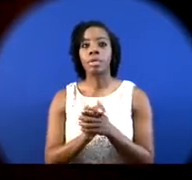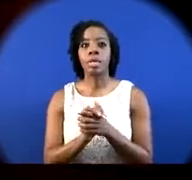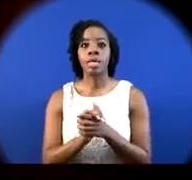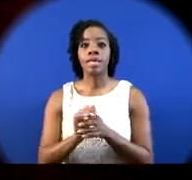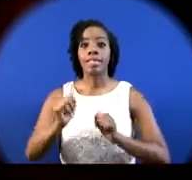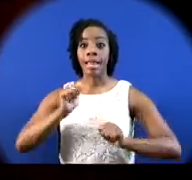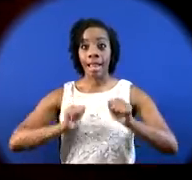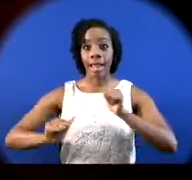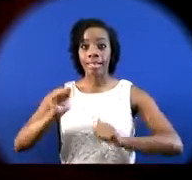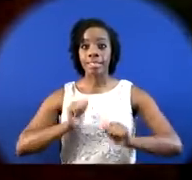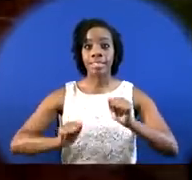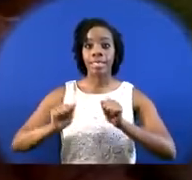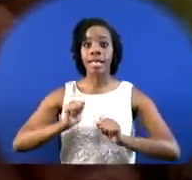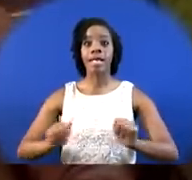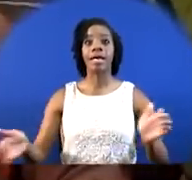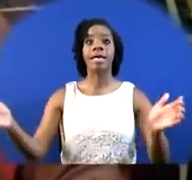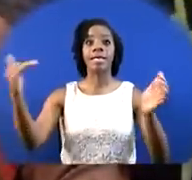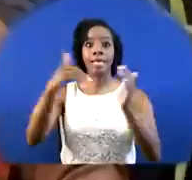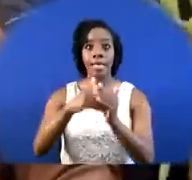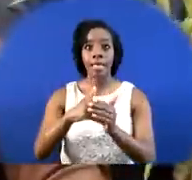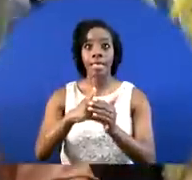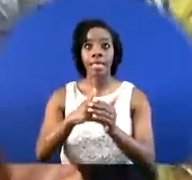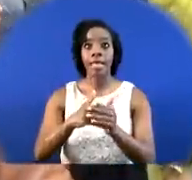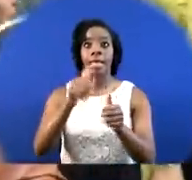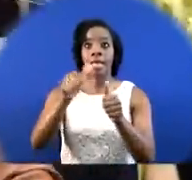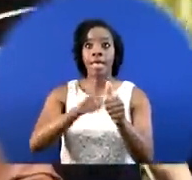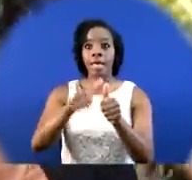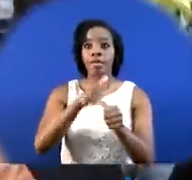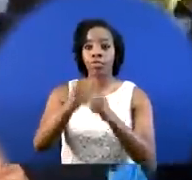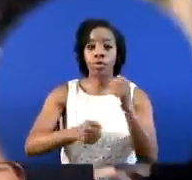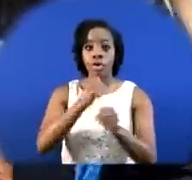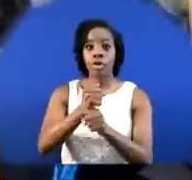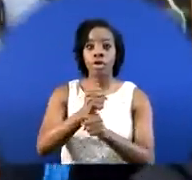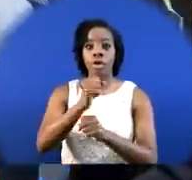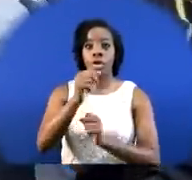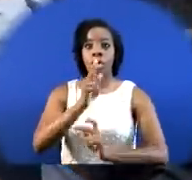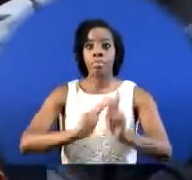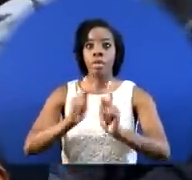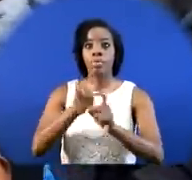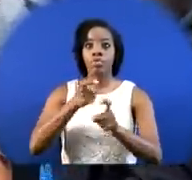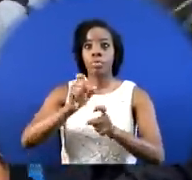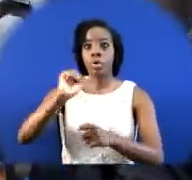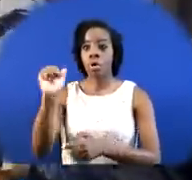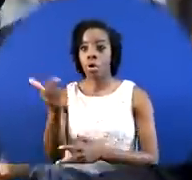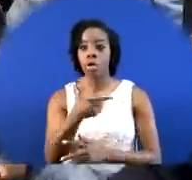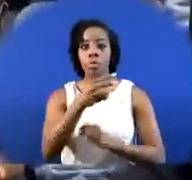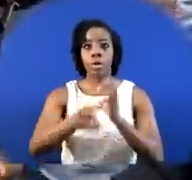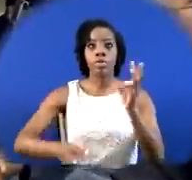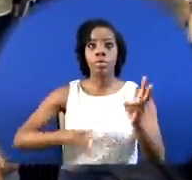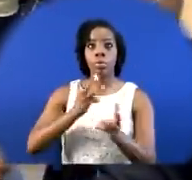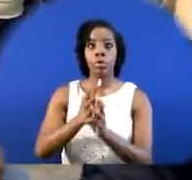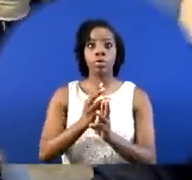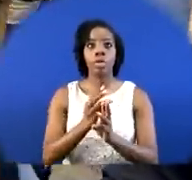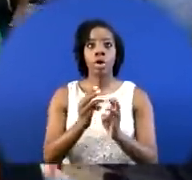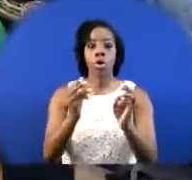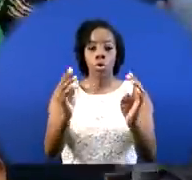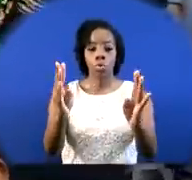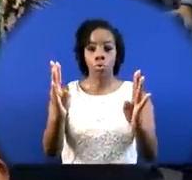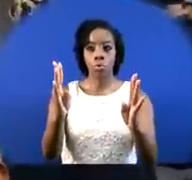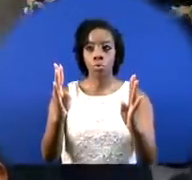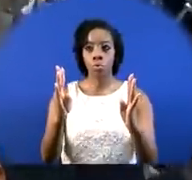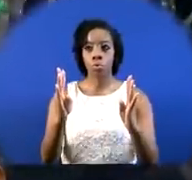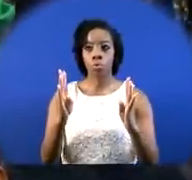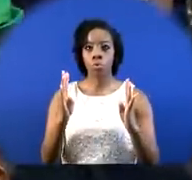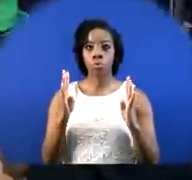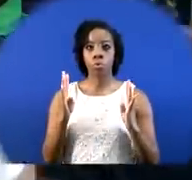every single year. And there are people who came from all around the world. You see them, and they lined the streets of the holy city, and